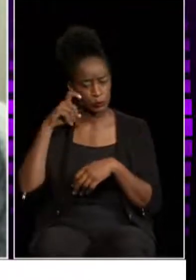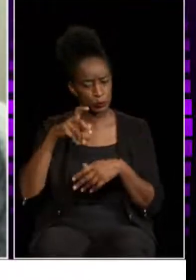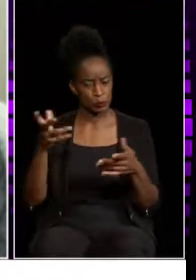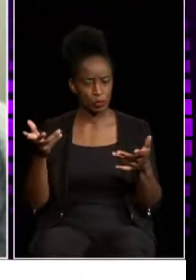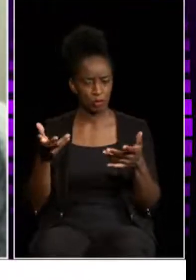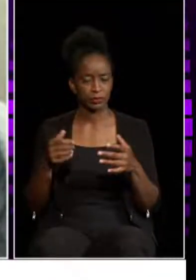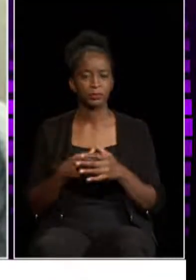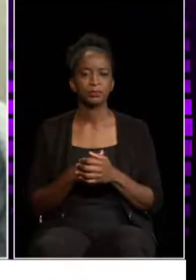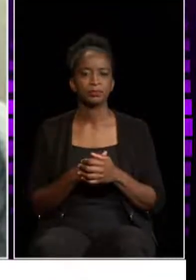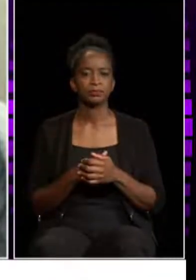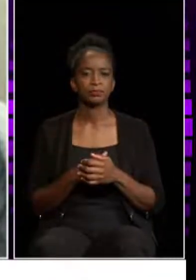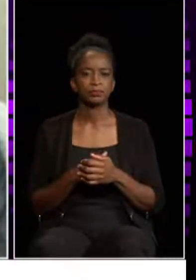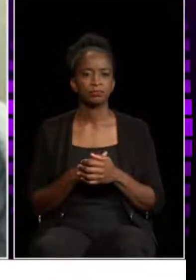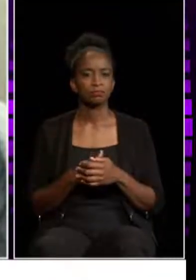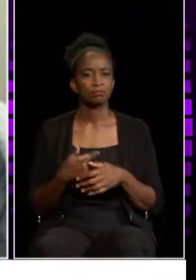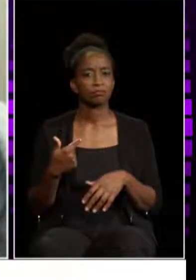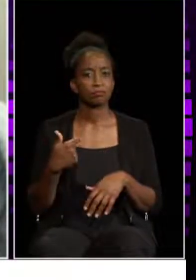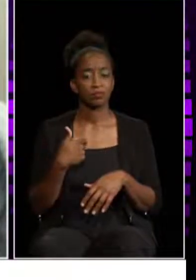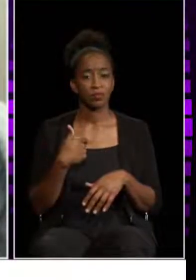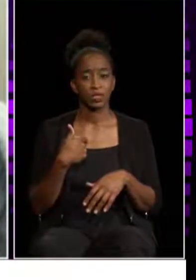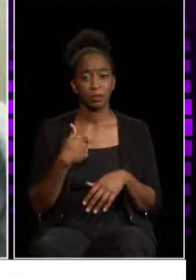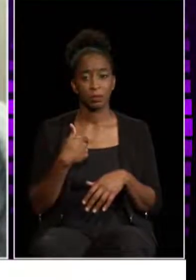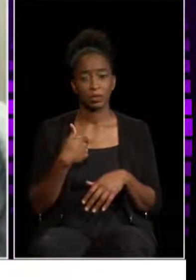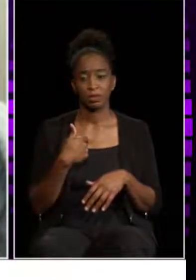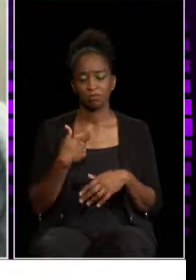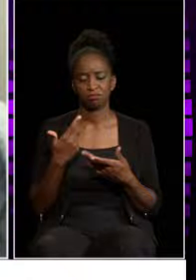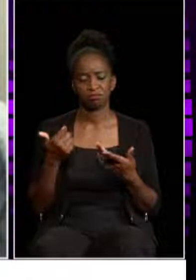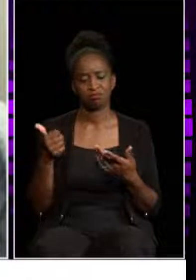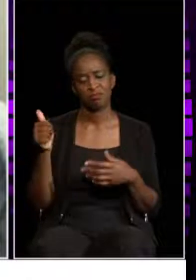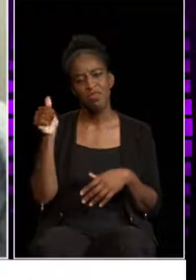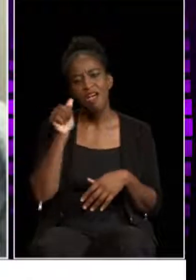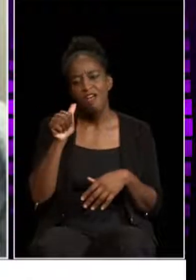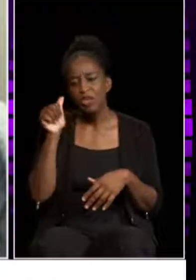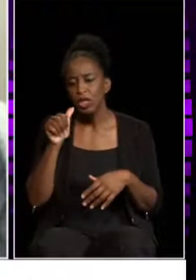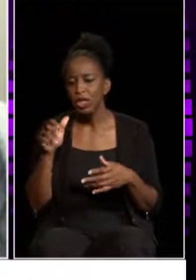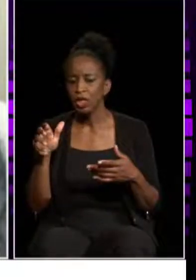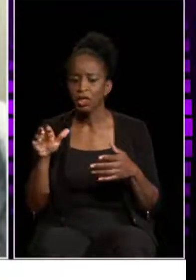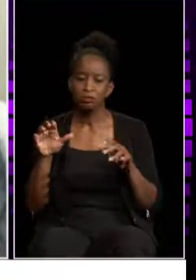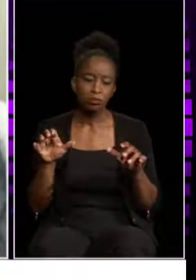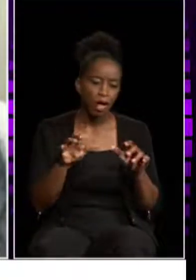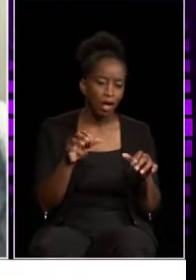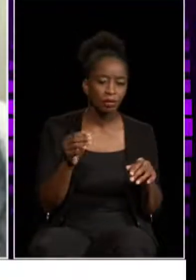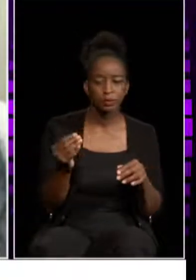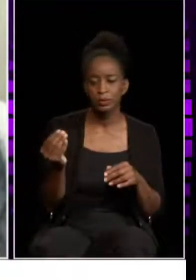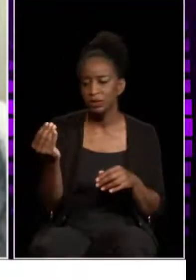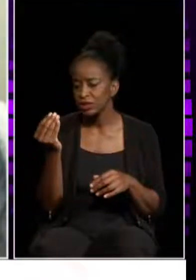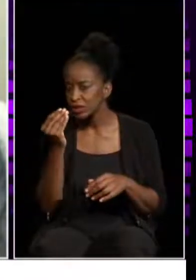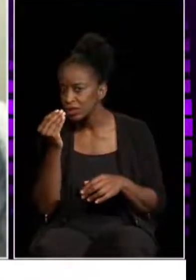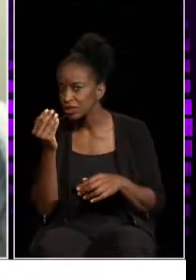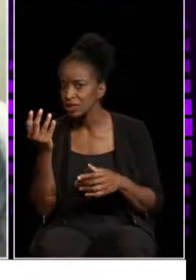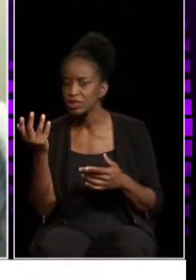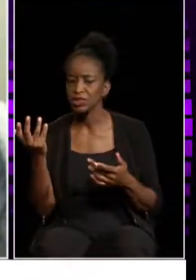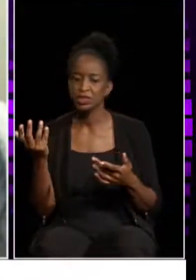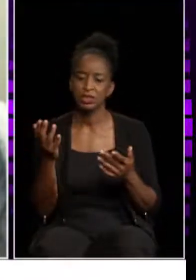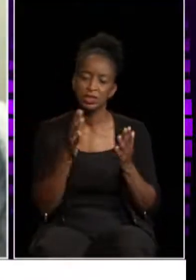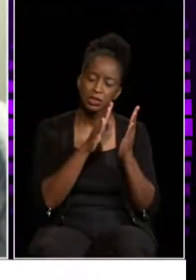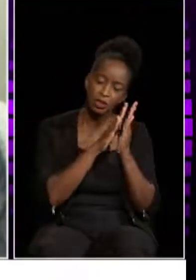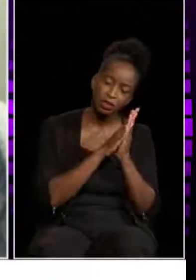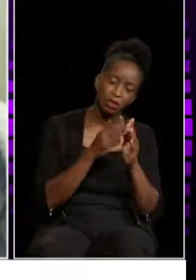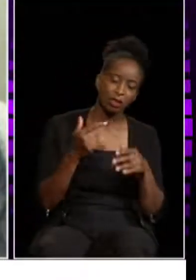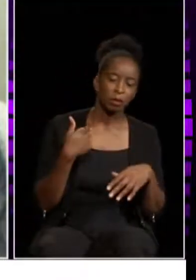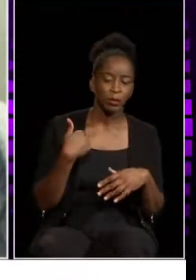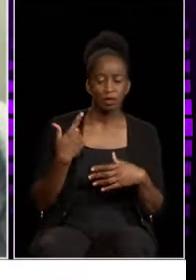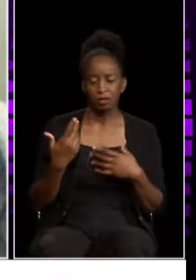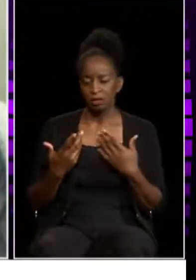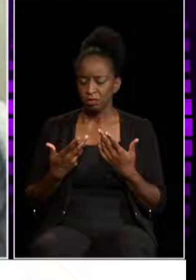feeling demotivated to do just the daily functions like eating and had trouble sleeping. So